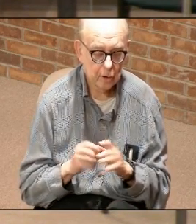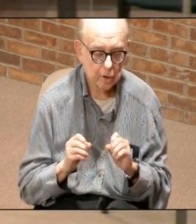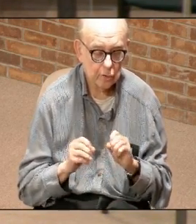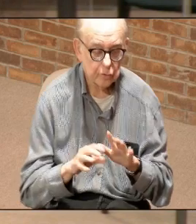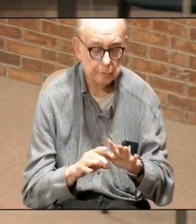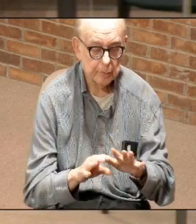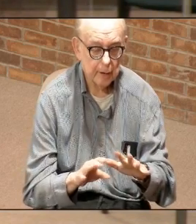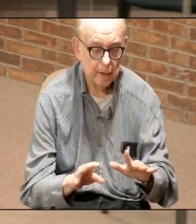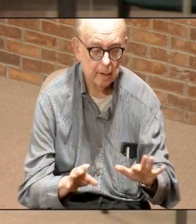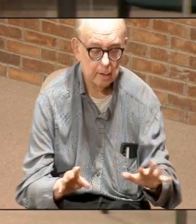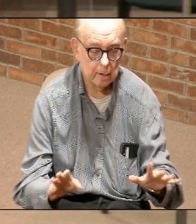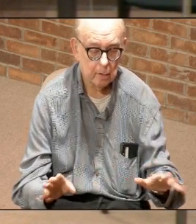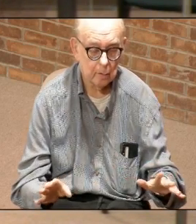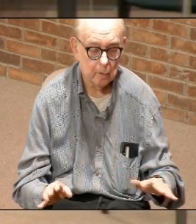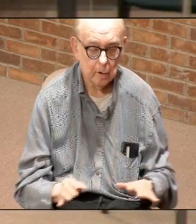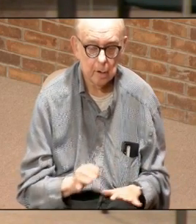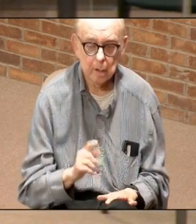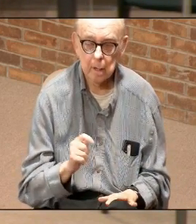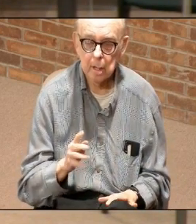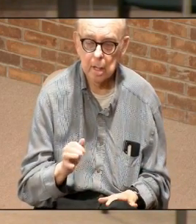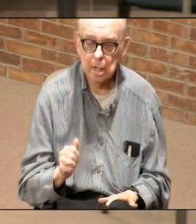spreading in Italy